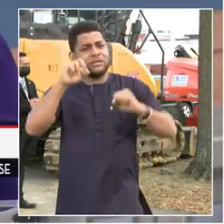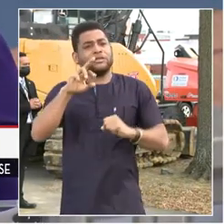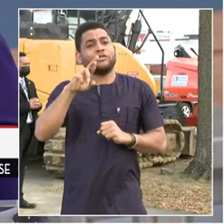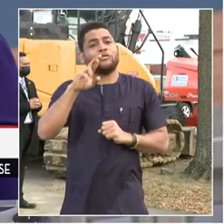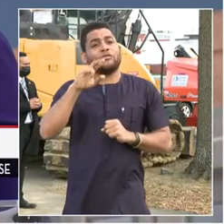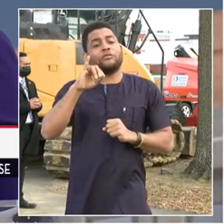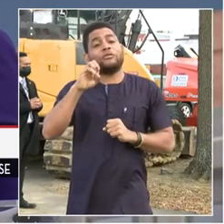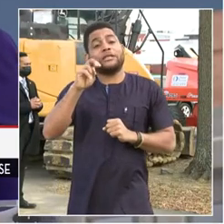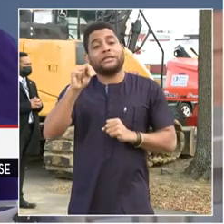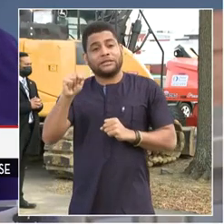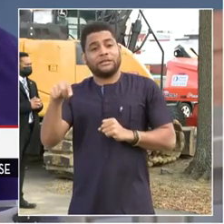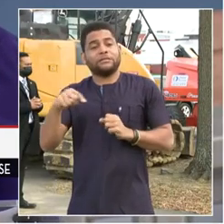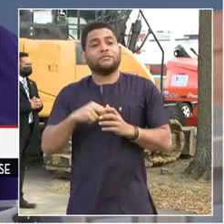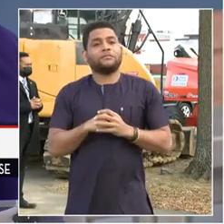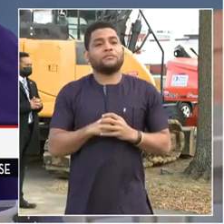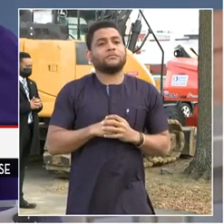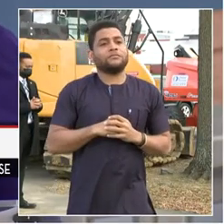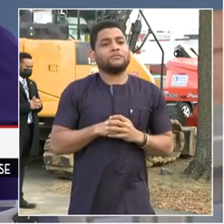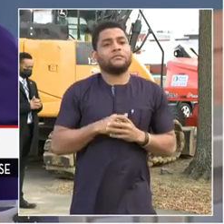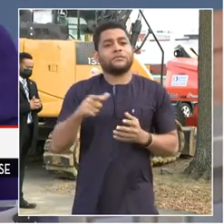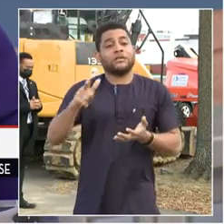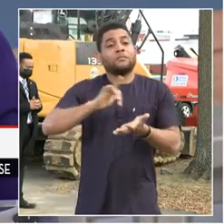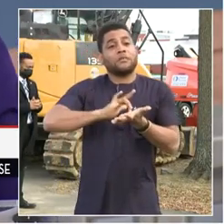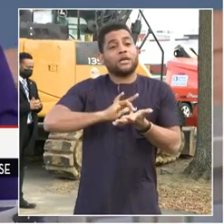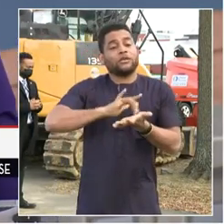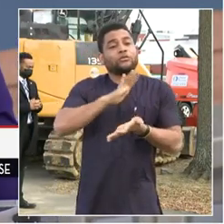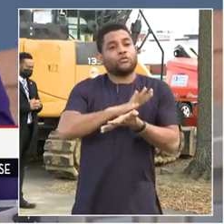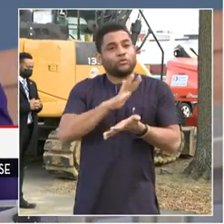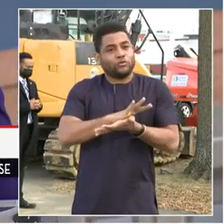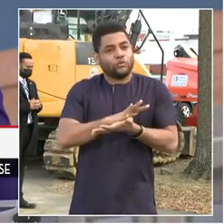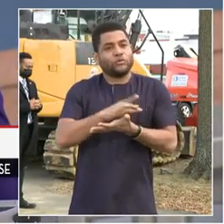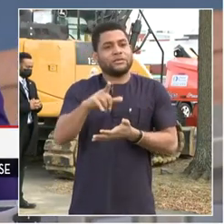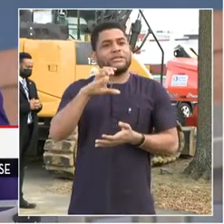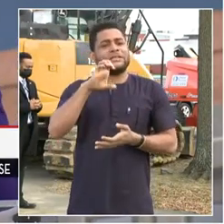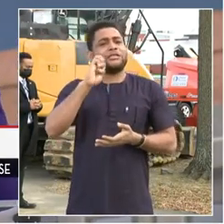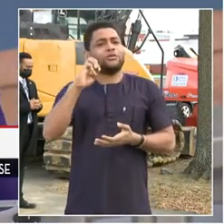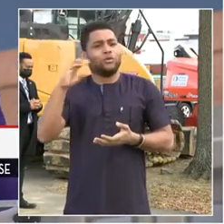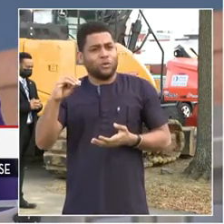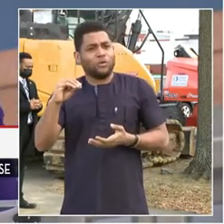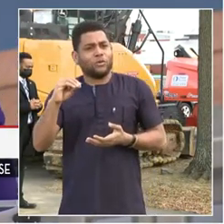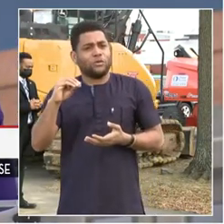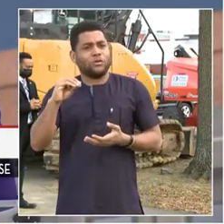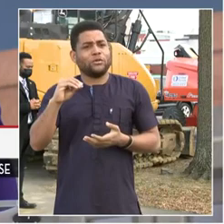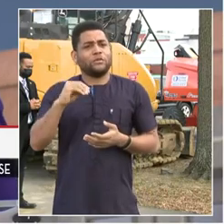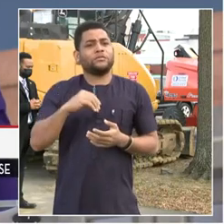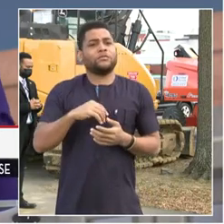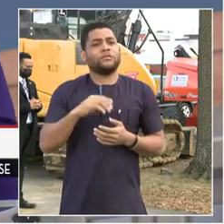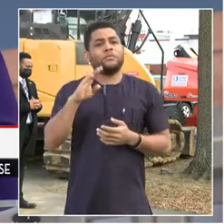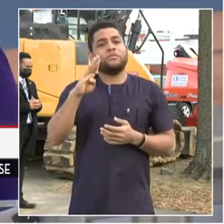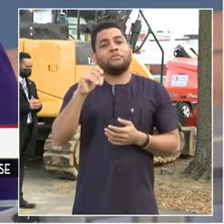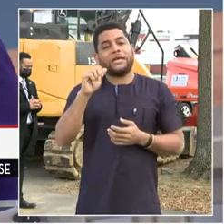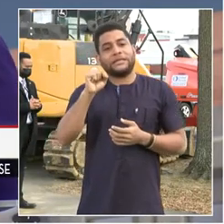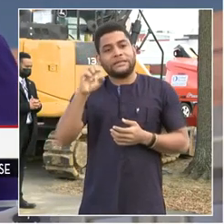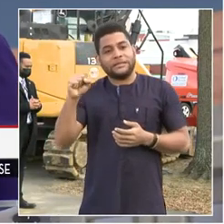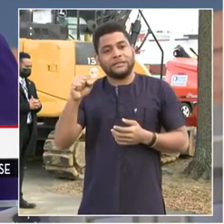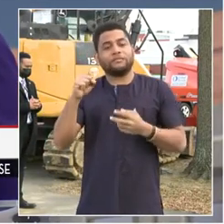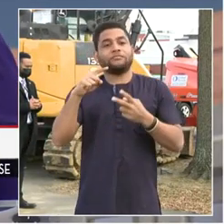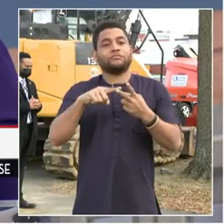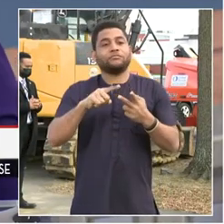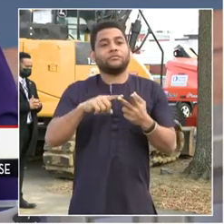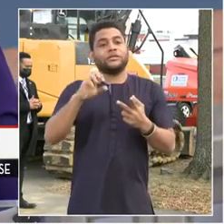the Medical School and CEO of GW Physicians, Dr. Barbara Bass, and Grace Spates,